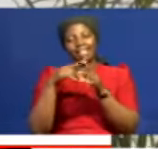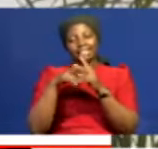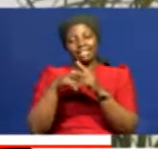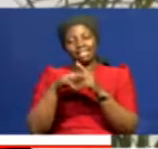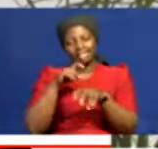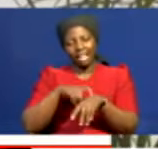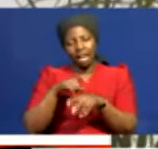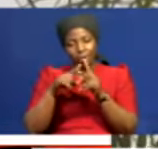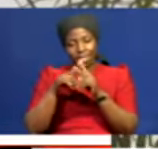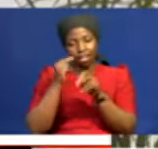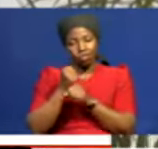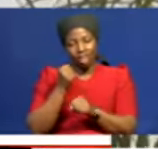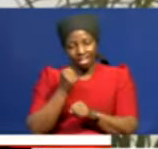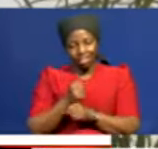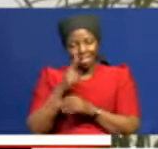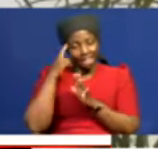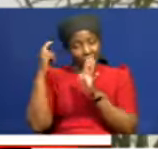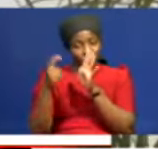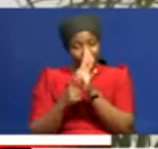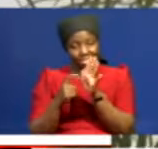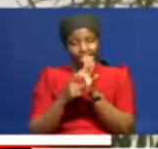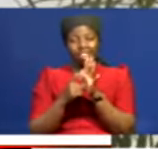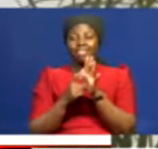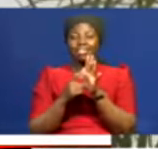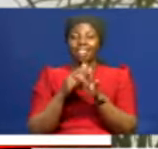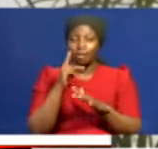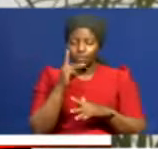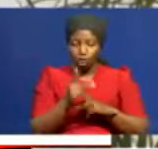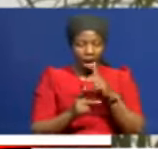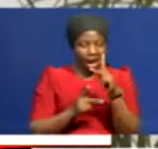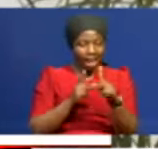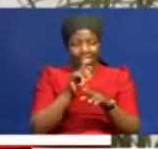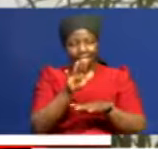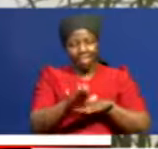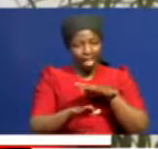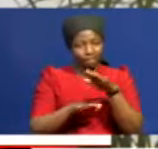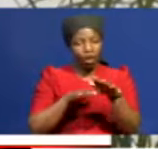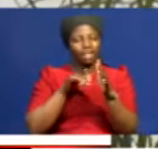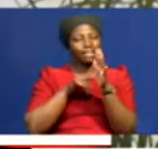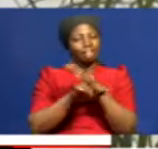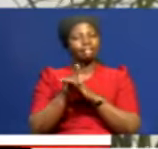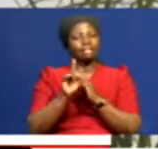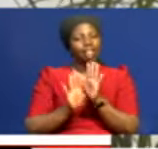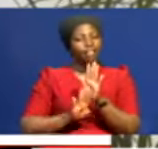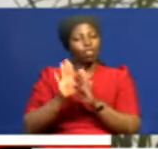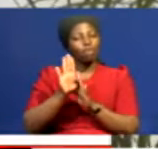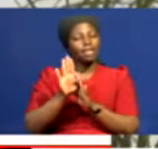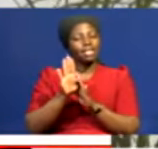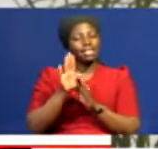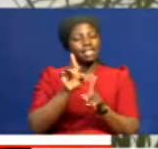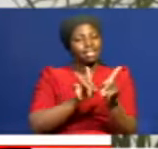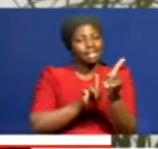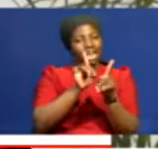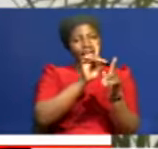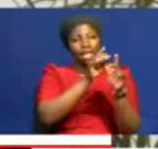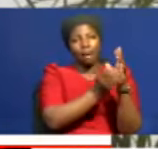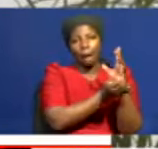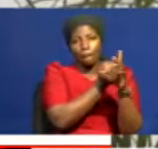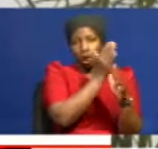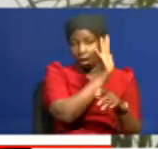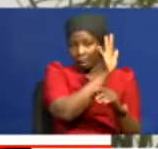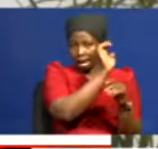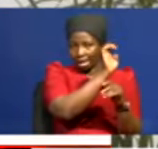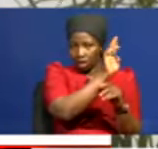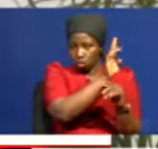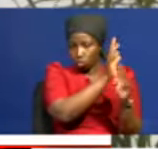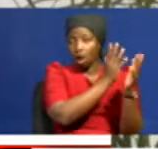in recognition of our varied stage of progress along the development journey, products from the EU will